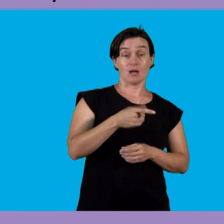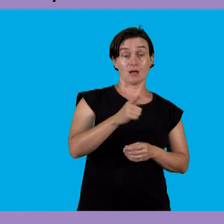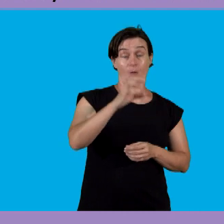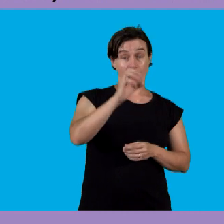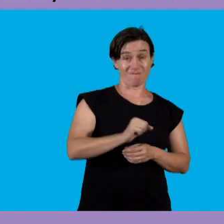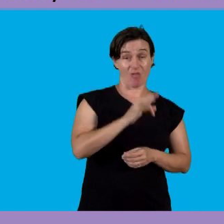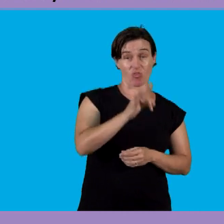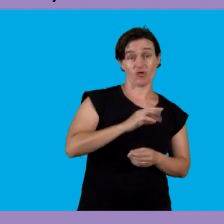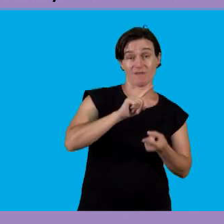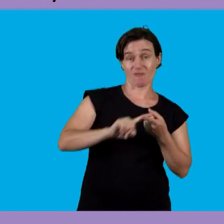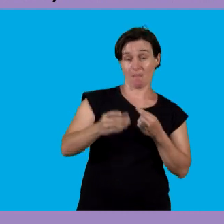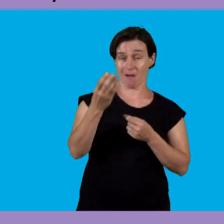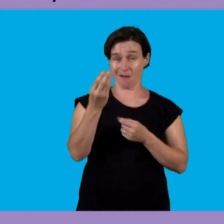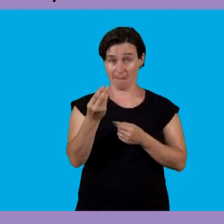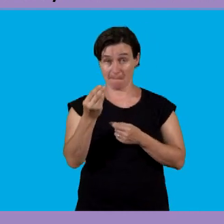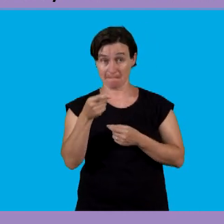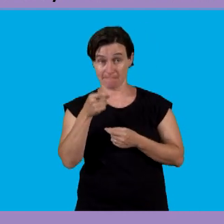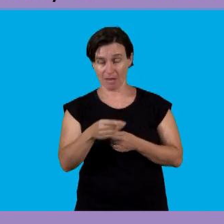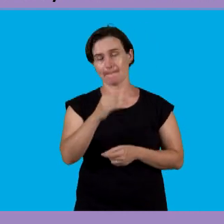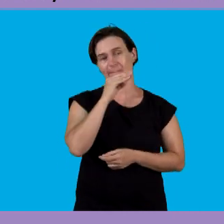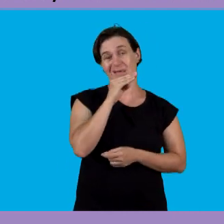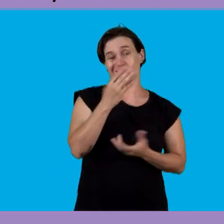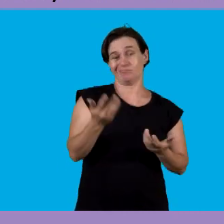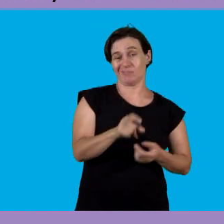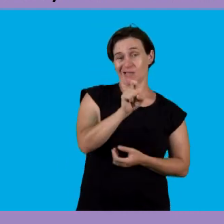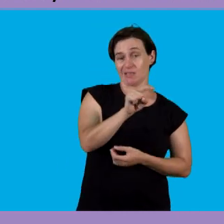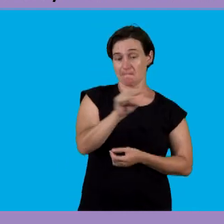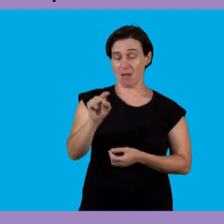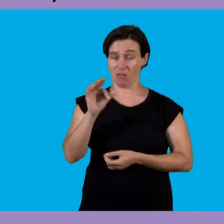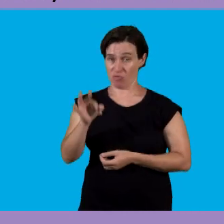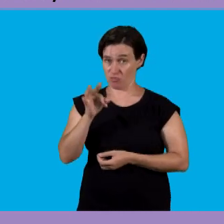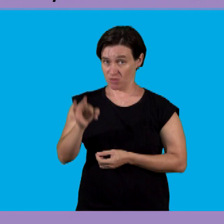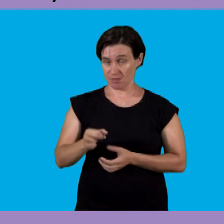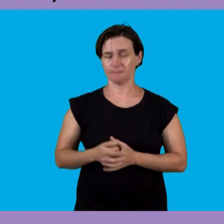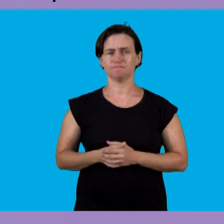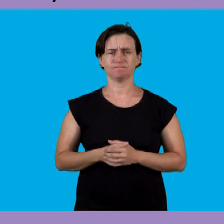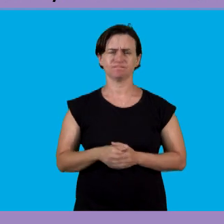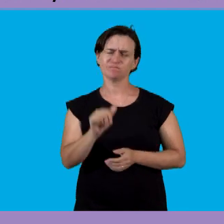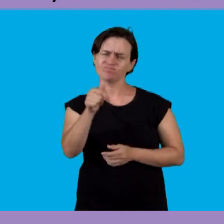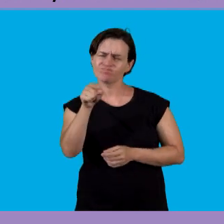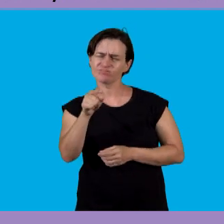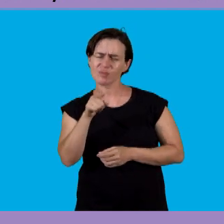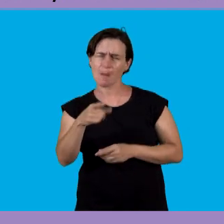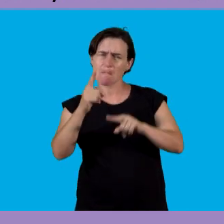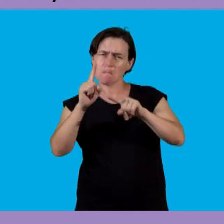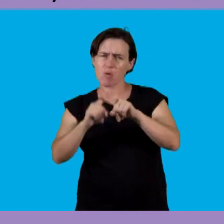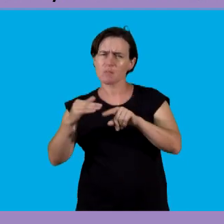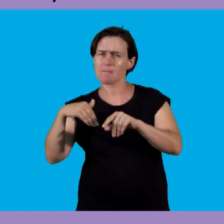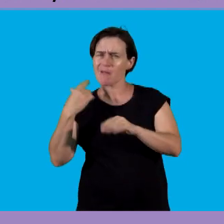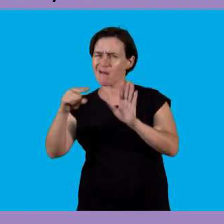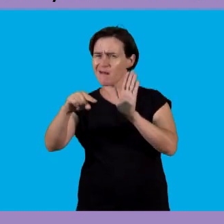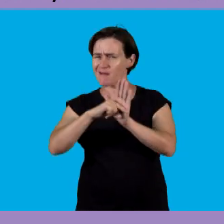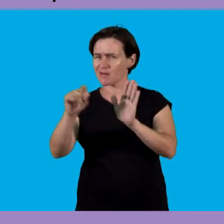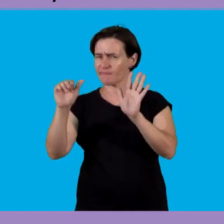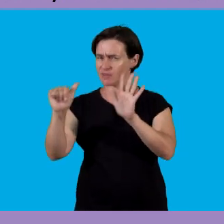13 from a number. So we have a number where we are going to subtract 13, multiply